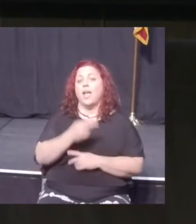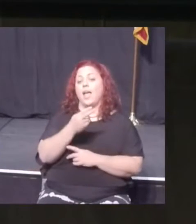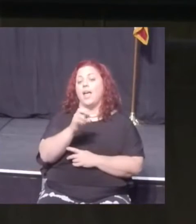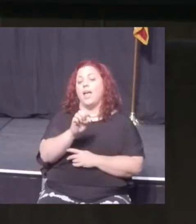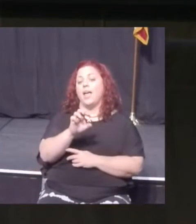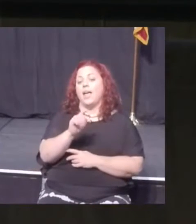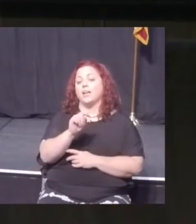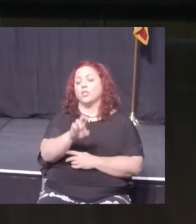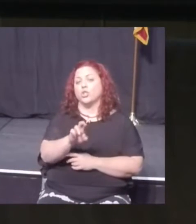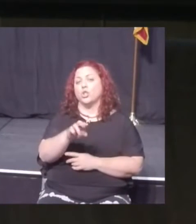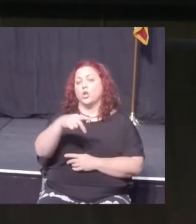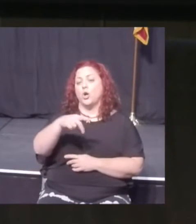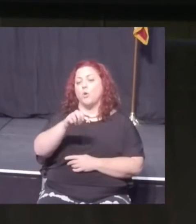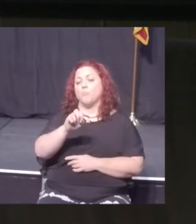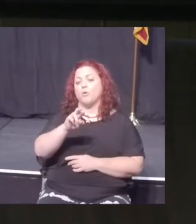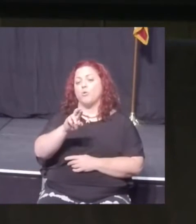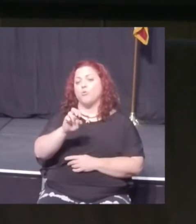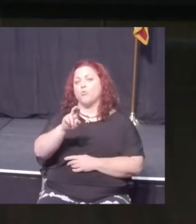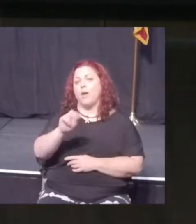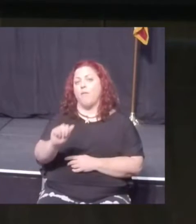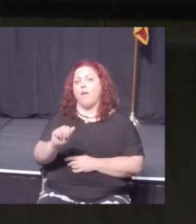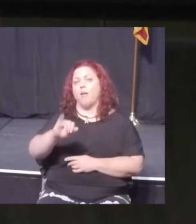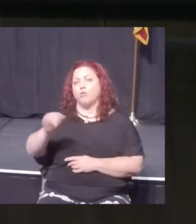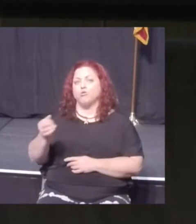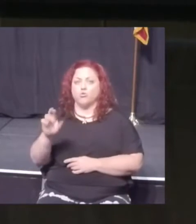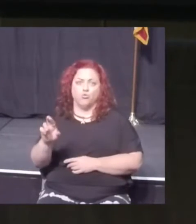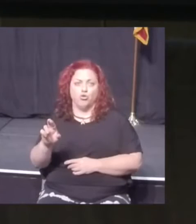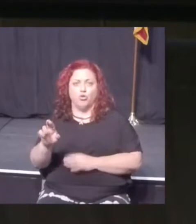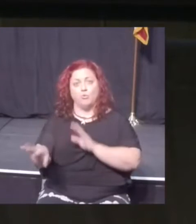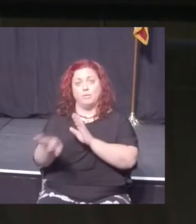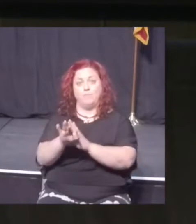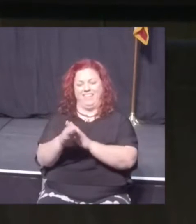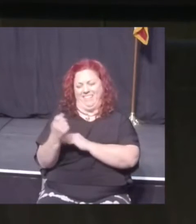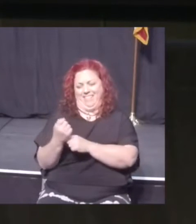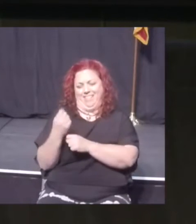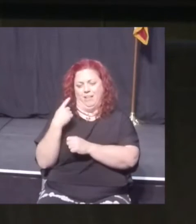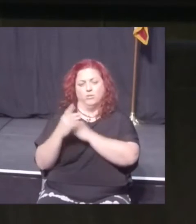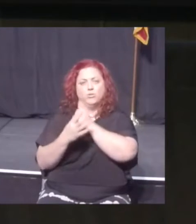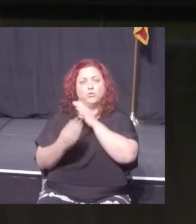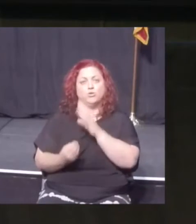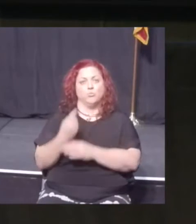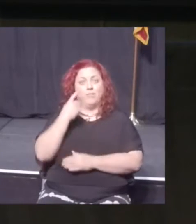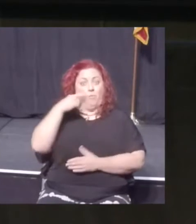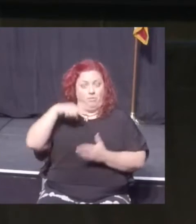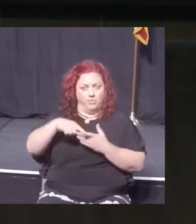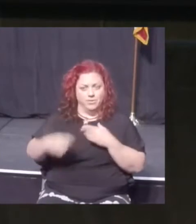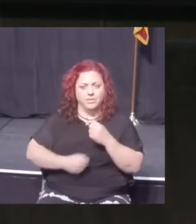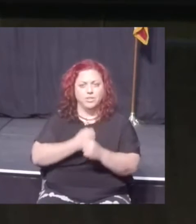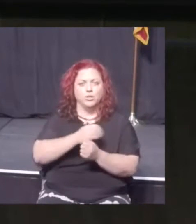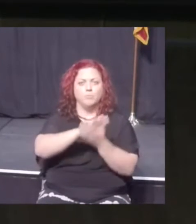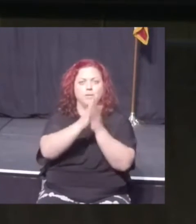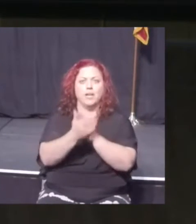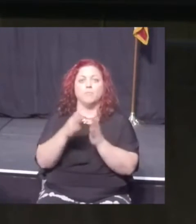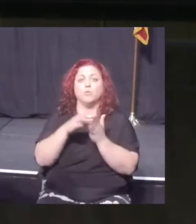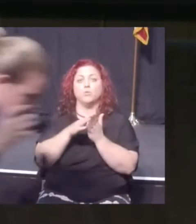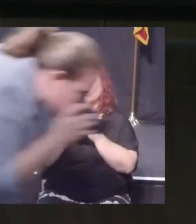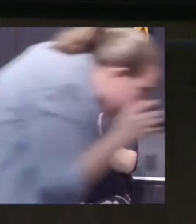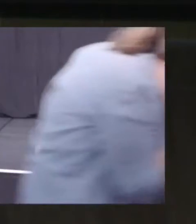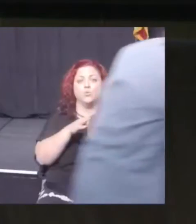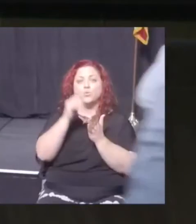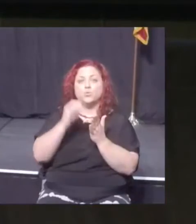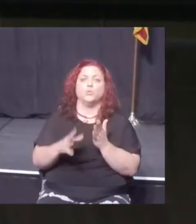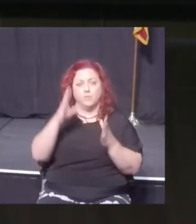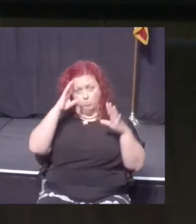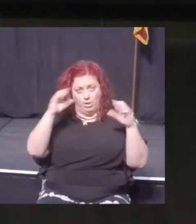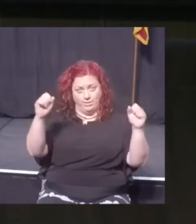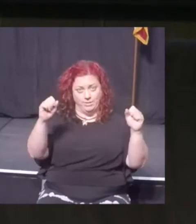Hector Pereira Jr. was elected last spring as this year's Associated Students President. Leading AS